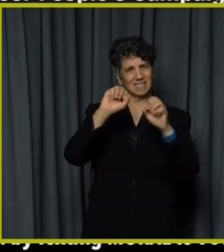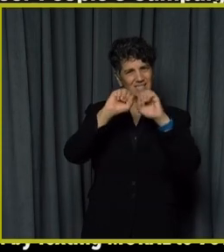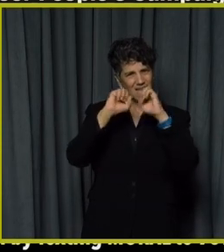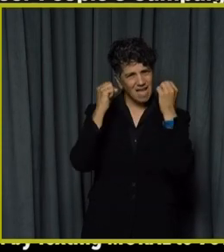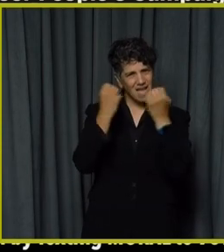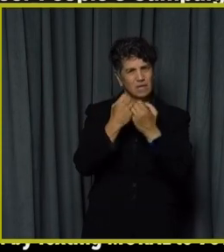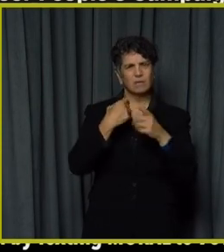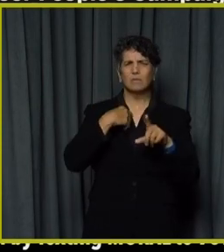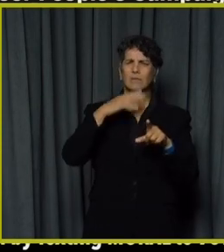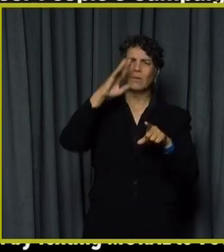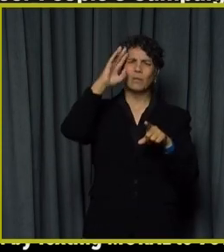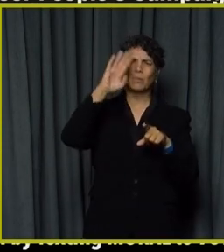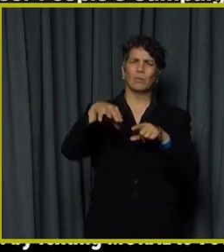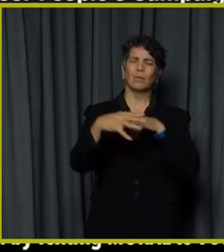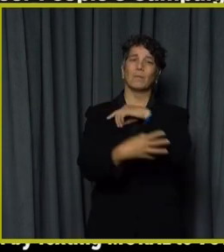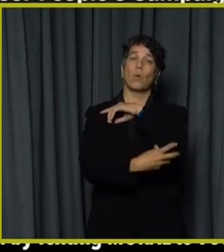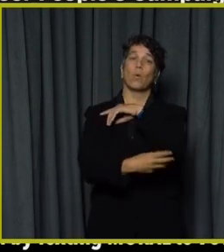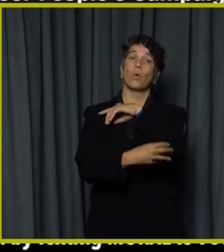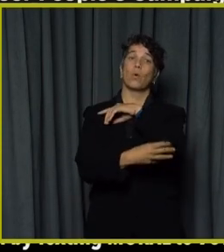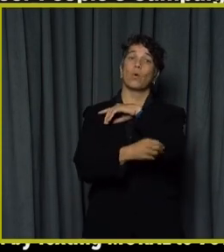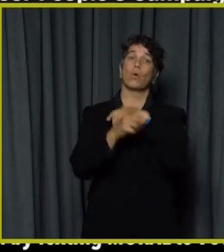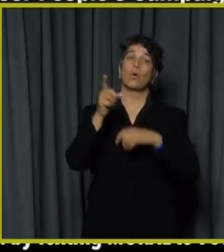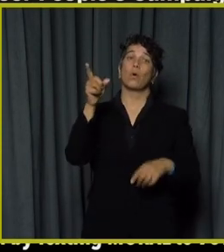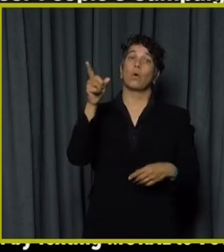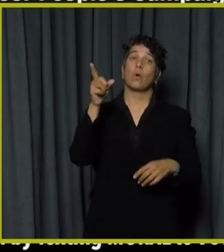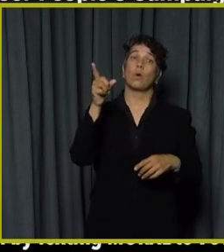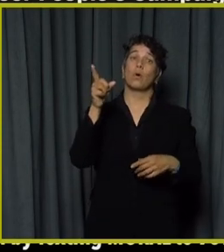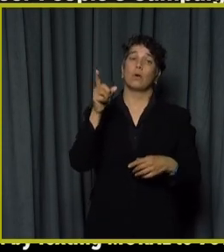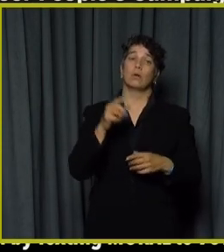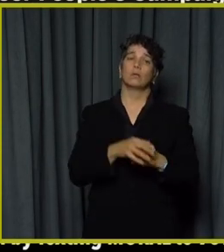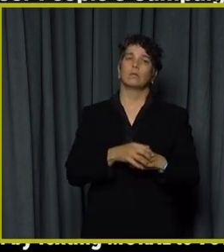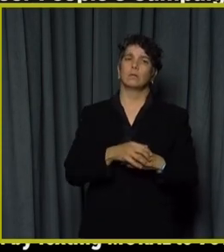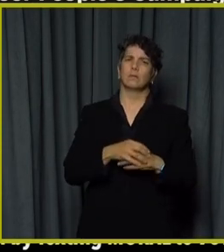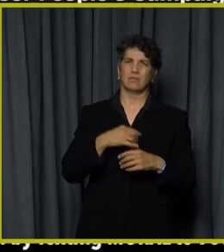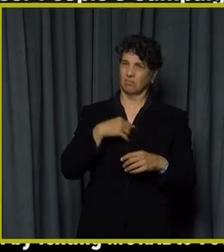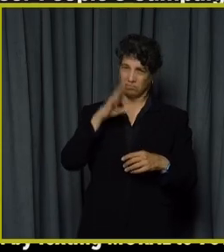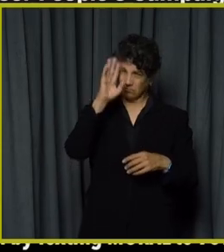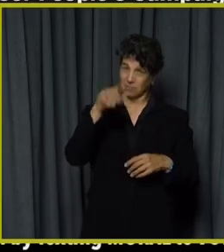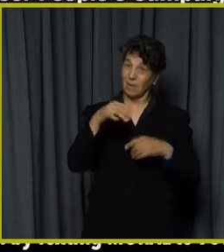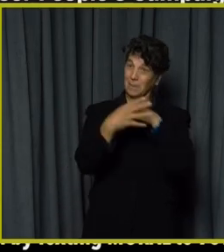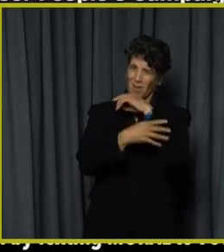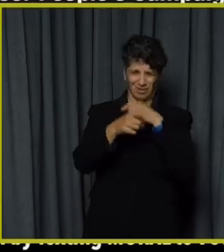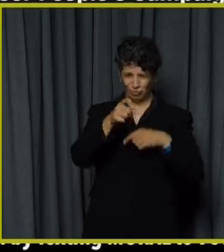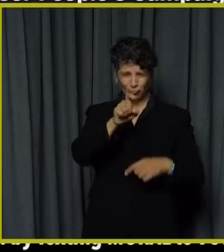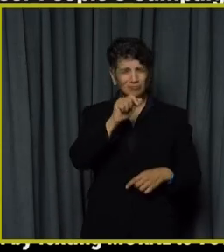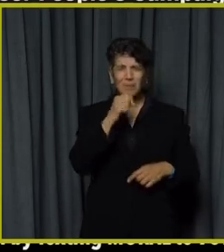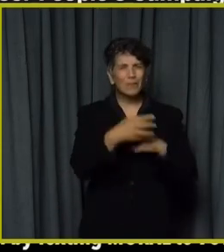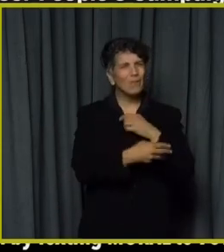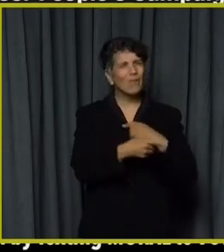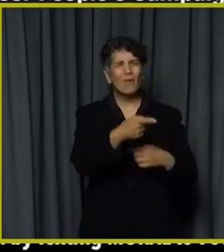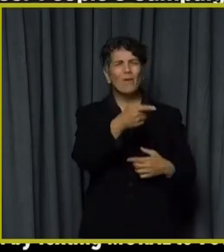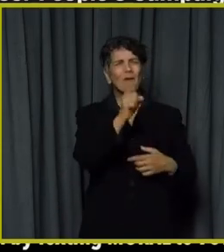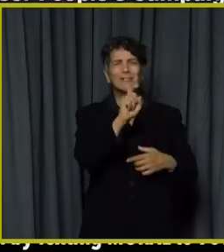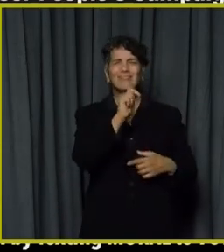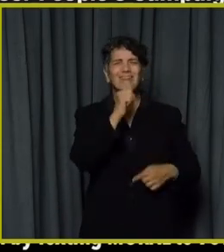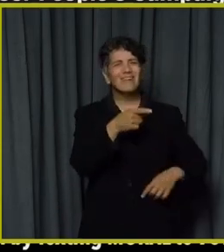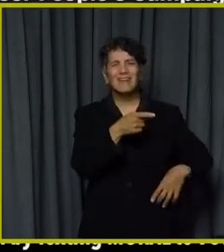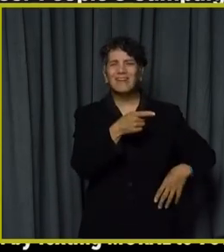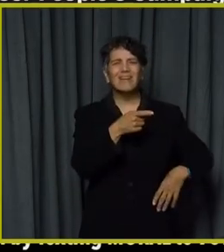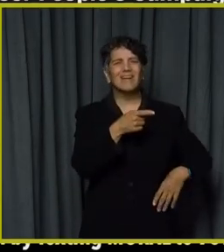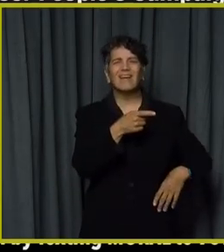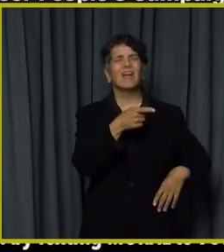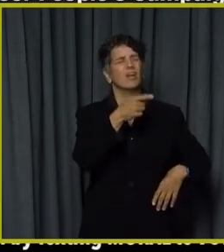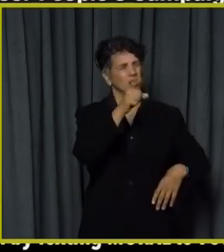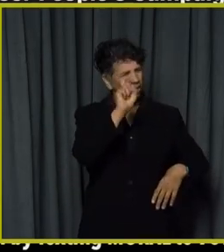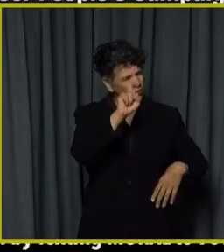the destitute, the exploited, the downtrodden deserve a fair shot, and they deserve their fair share. That's right. And